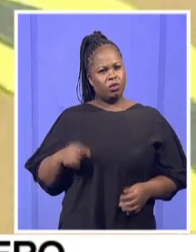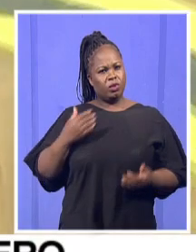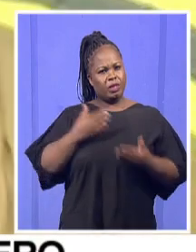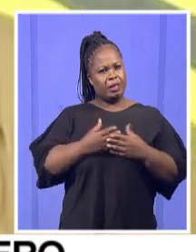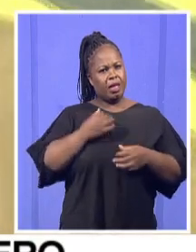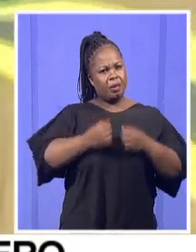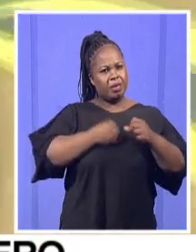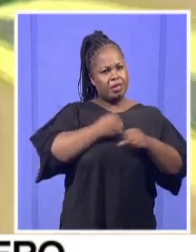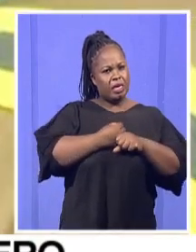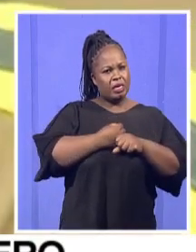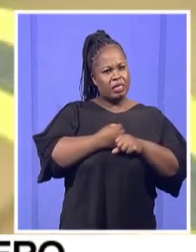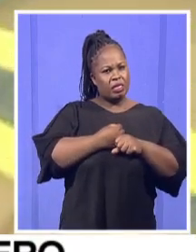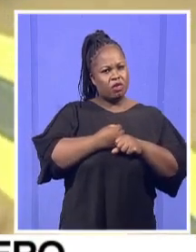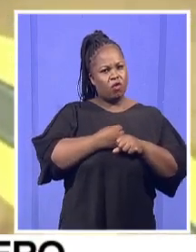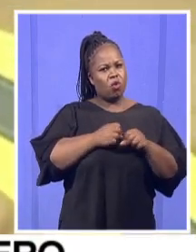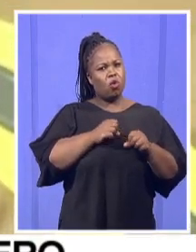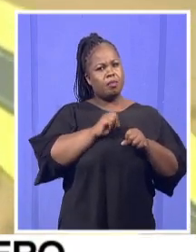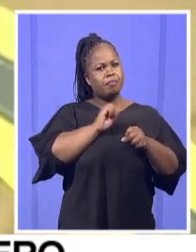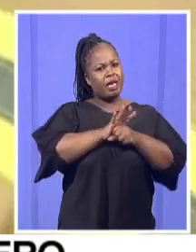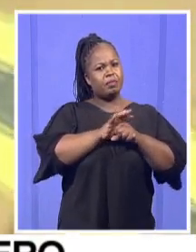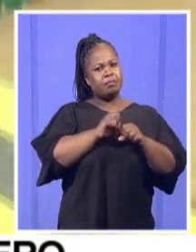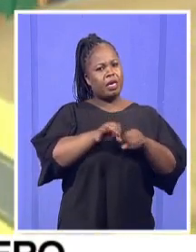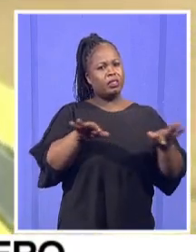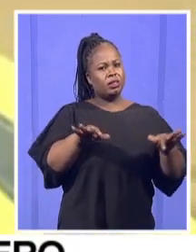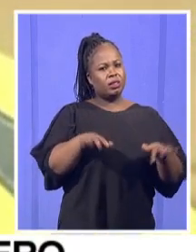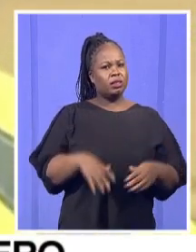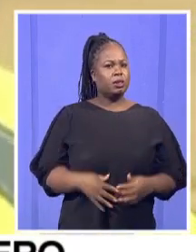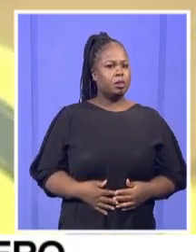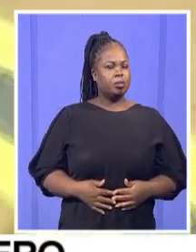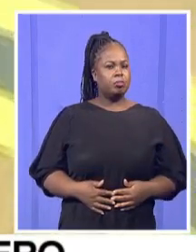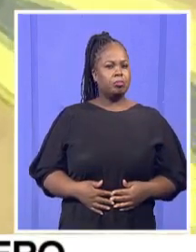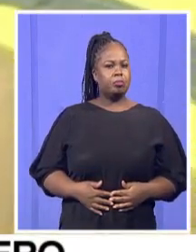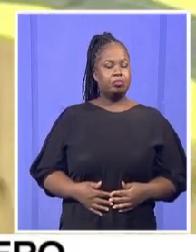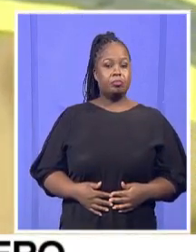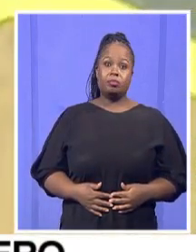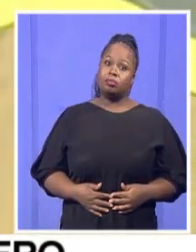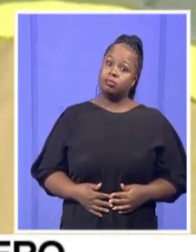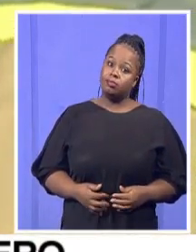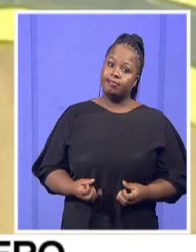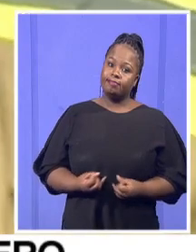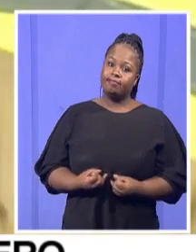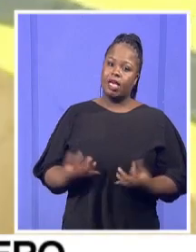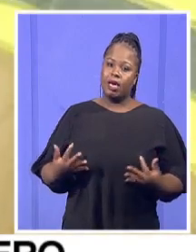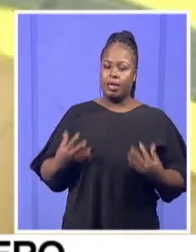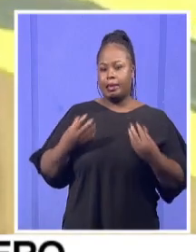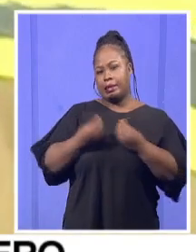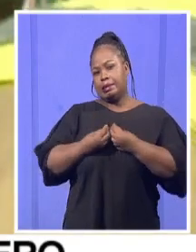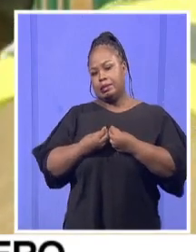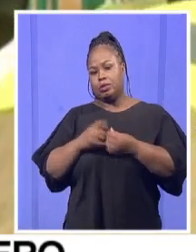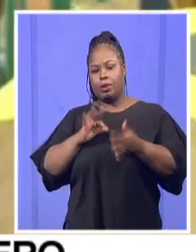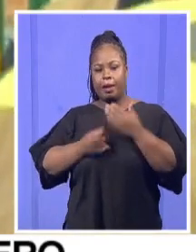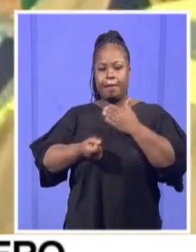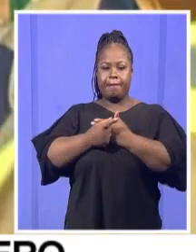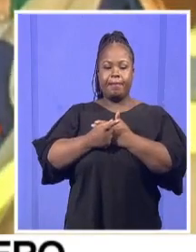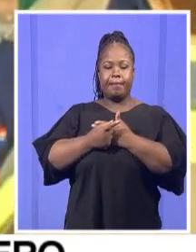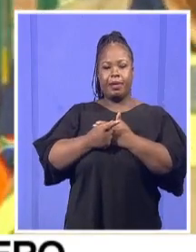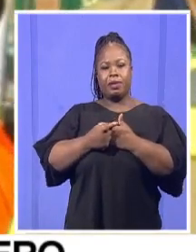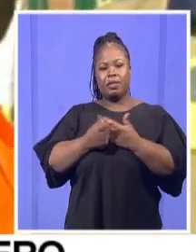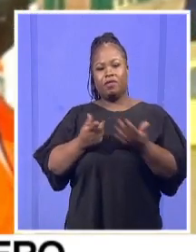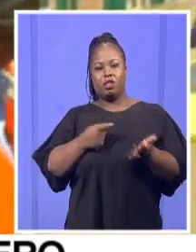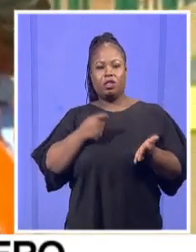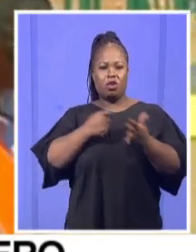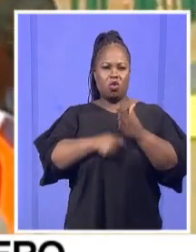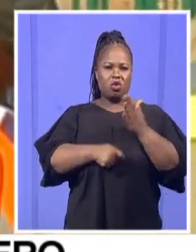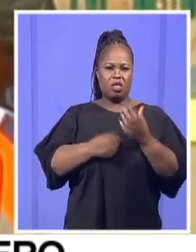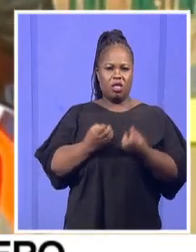years? Yes. So we're looking, there's a lot of things around what happens in terms of cost down on things like the